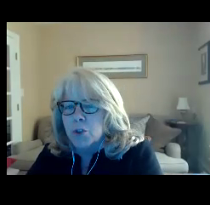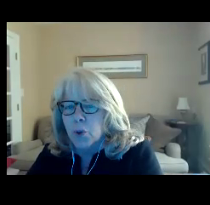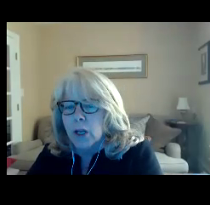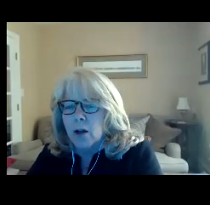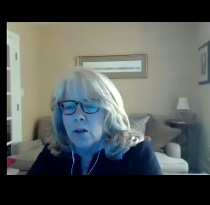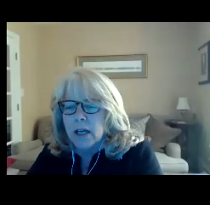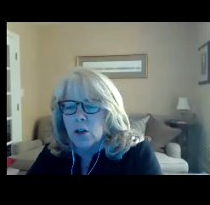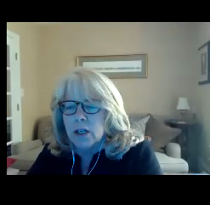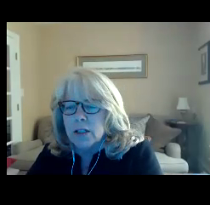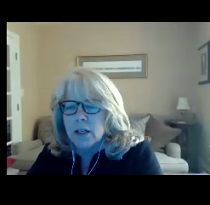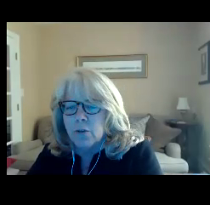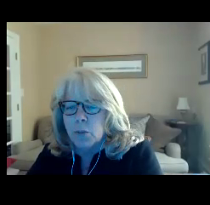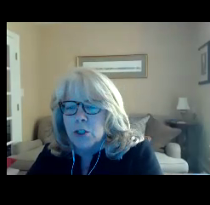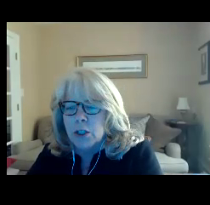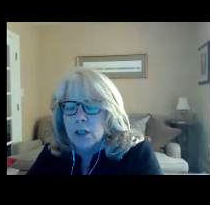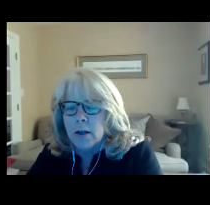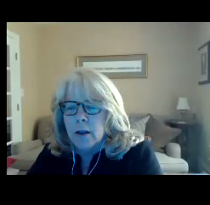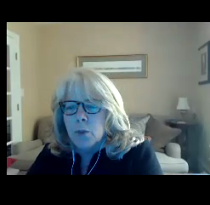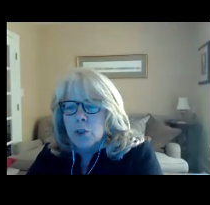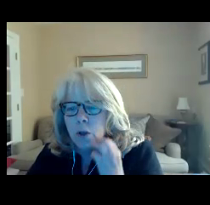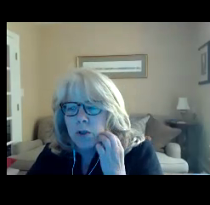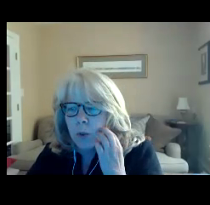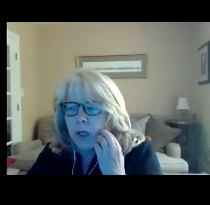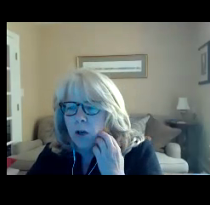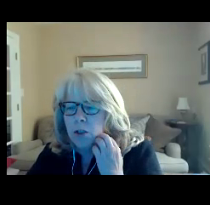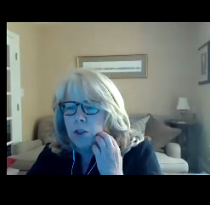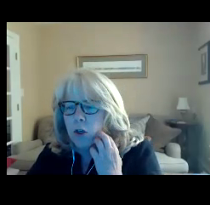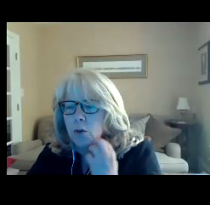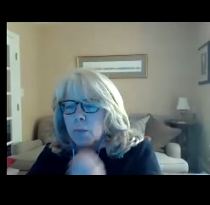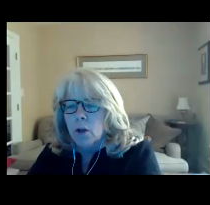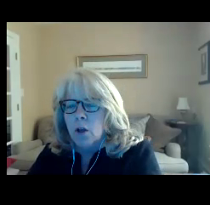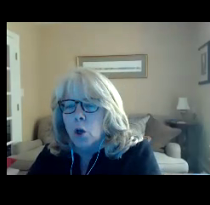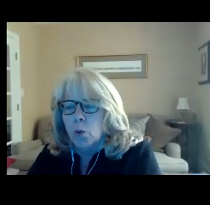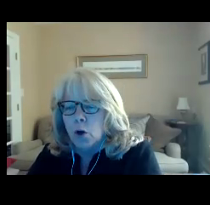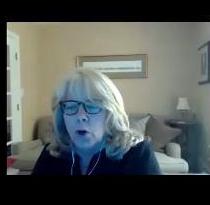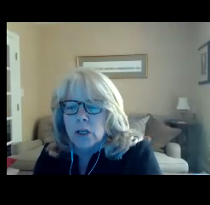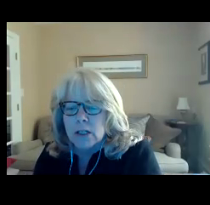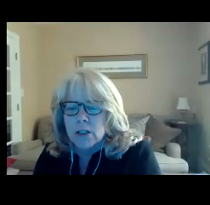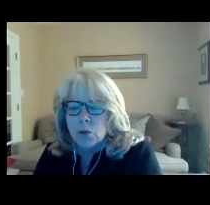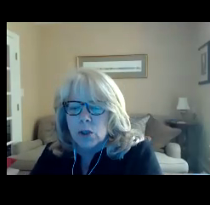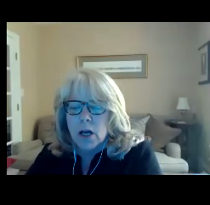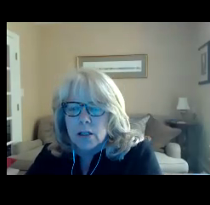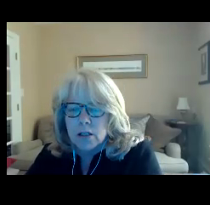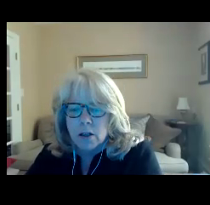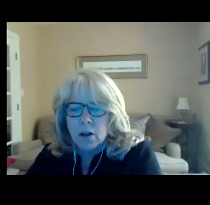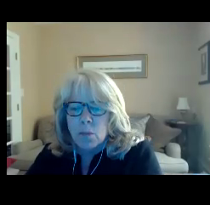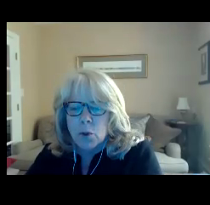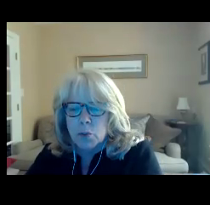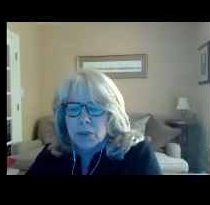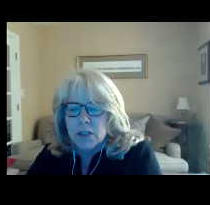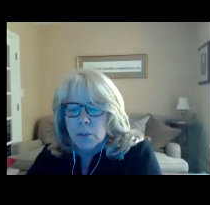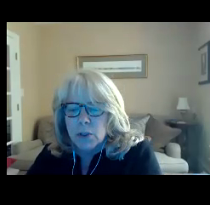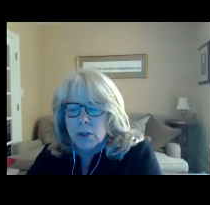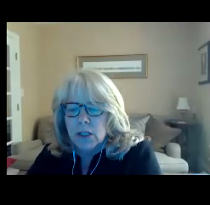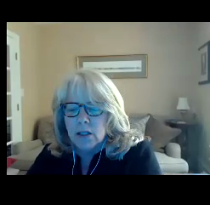we're sorting out diagnostic information. But you'll also hear the term co-occurring sensory loss,